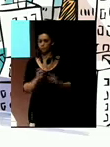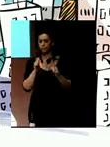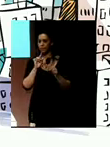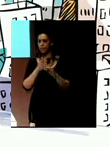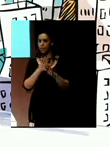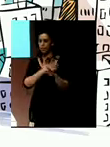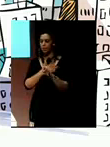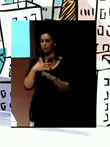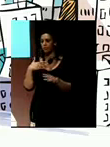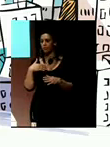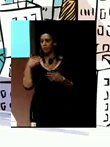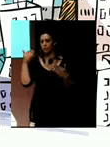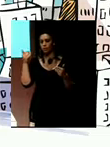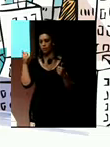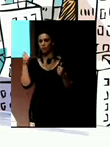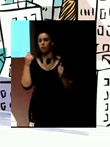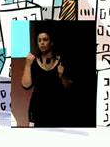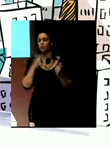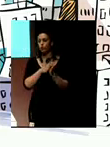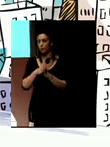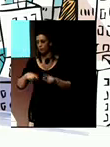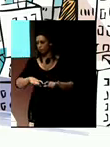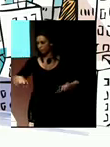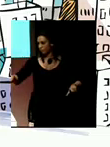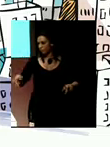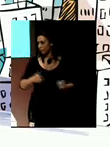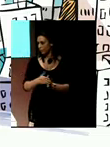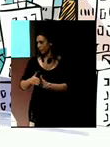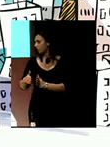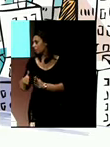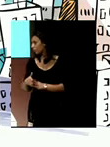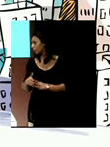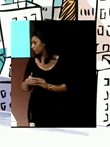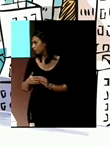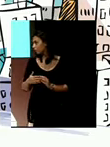Before starting, I want to greet the colleagues at this table.